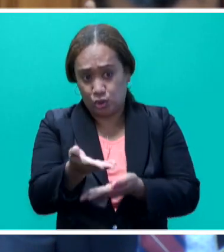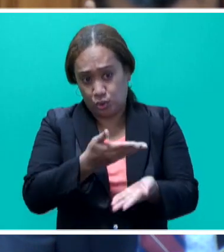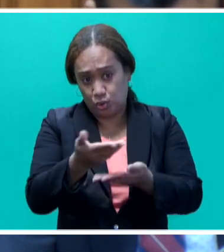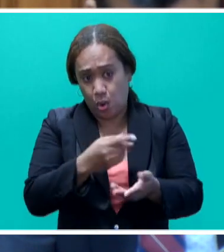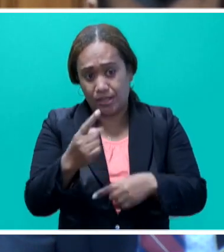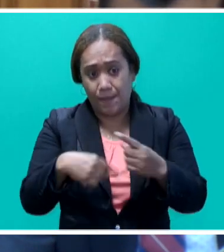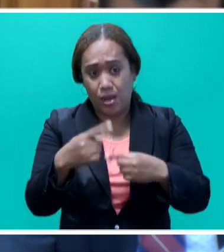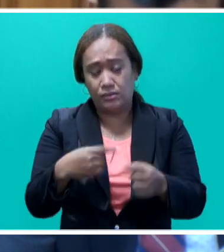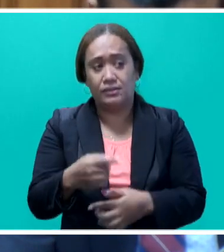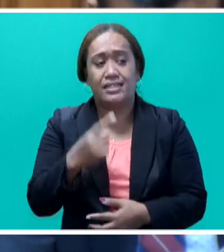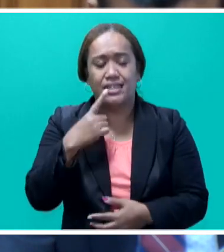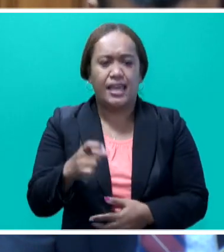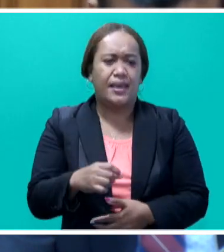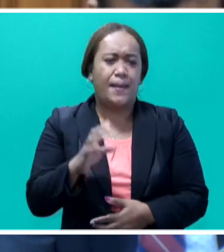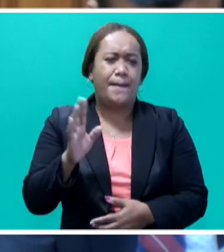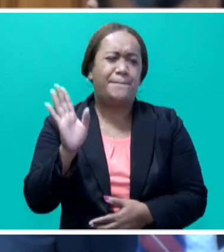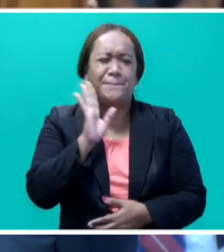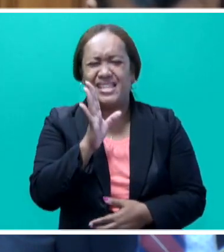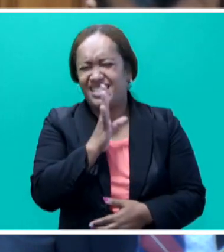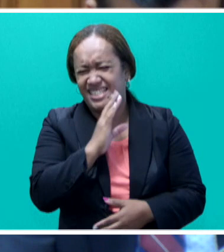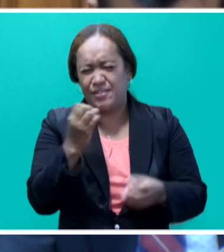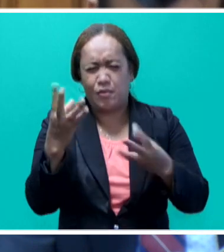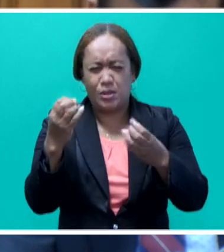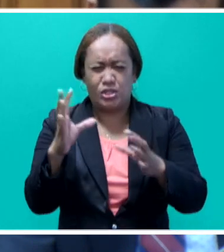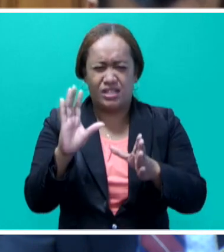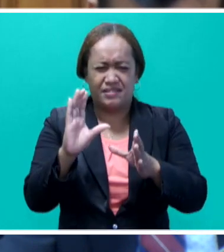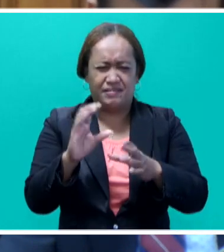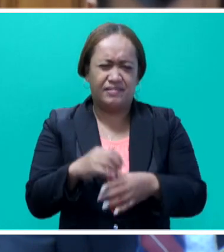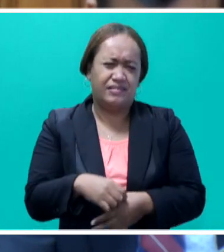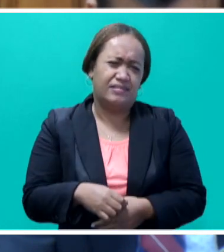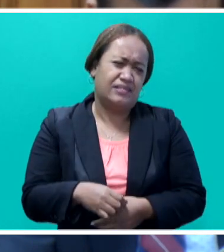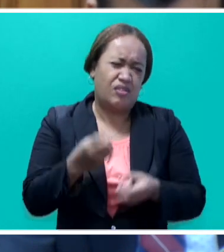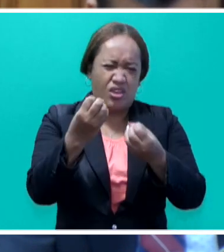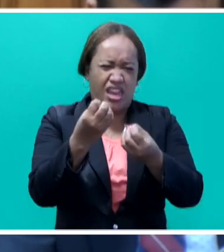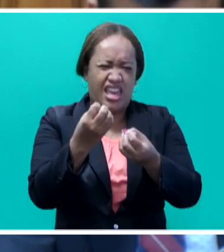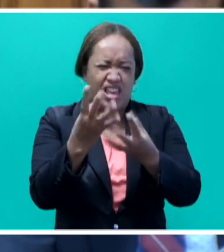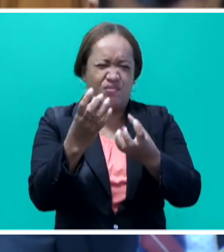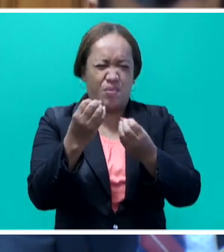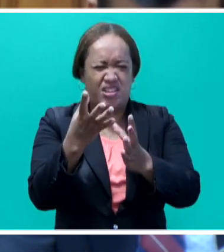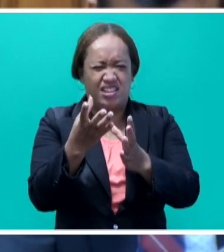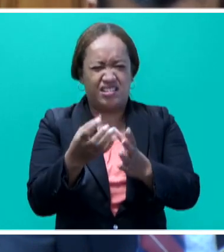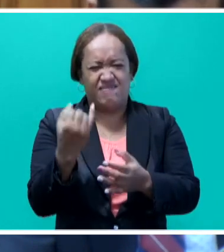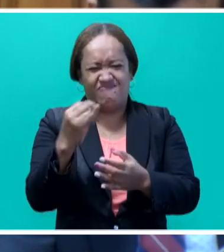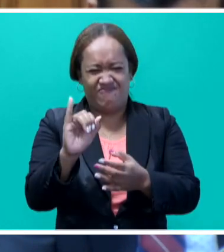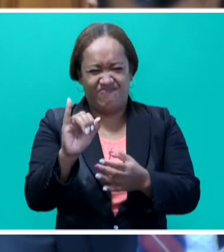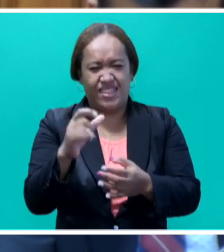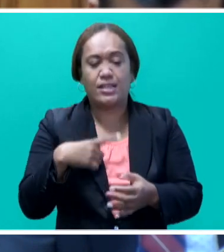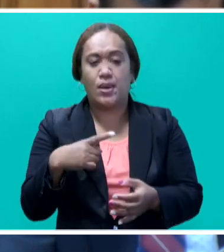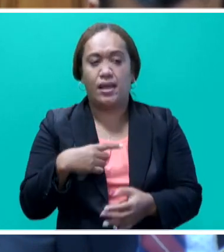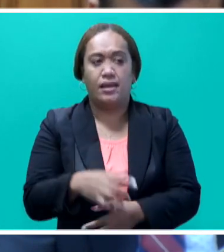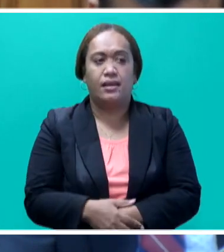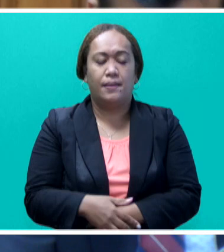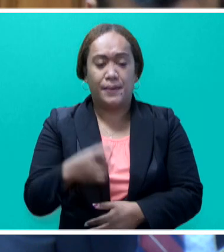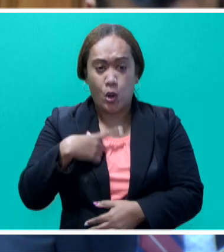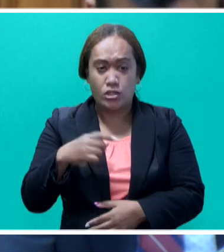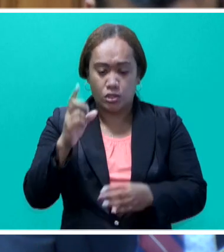about the misinformation, why we're giving platforms, why are we giving platforms to people who are erroneously looking at data and